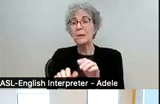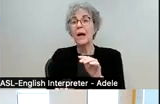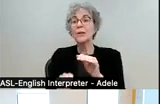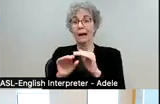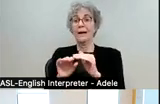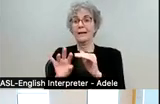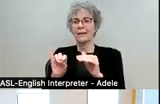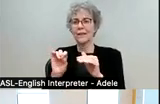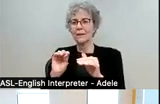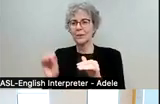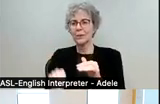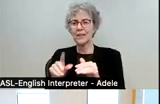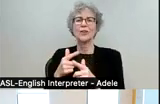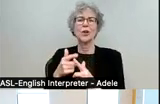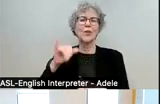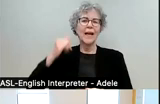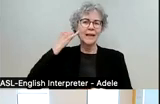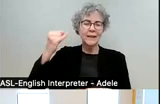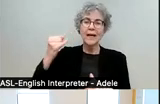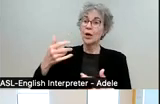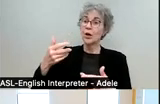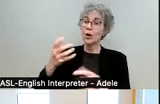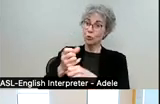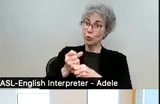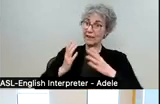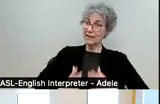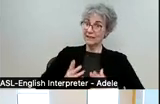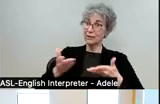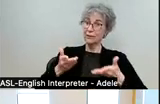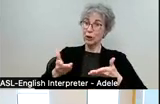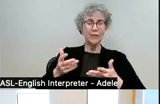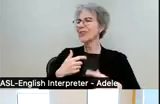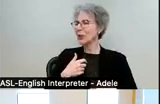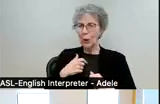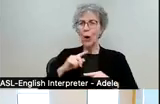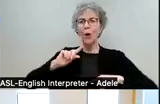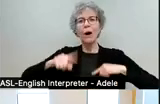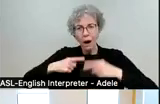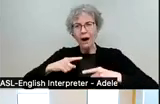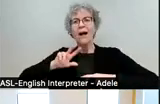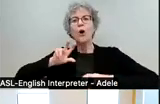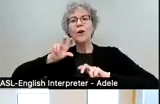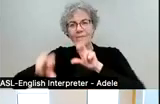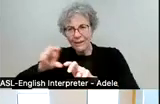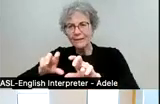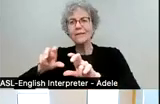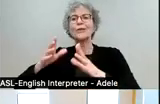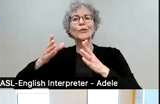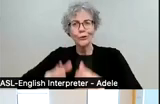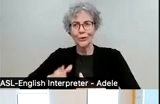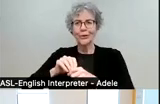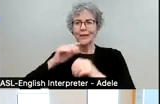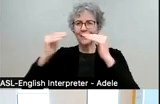that relationship from the receiver of service to investing in housing that will benefit, help get the project going and benefit community, we